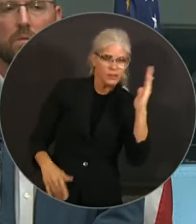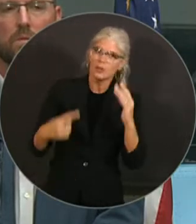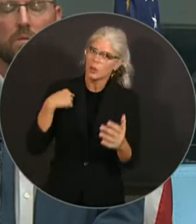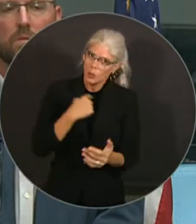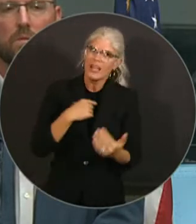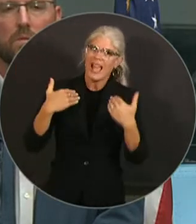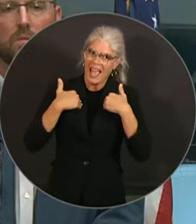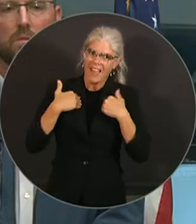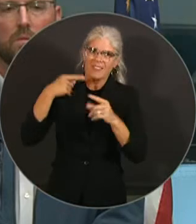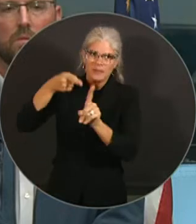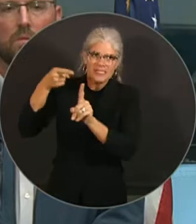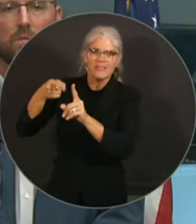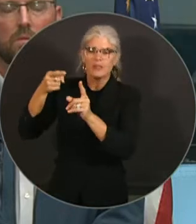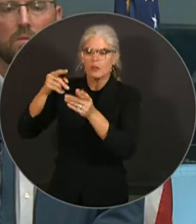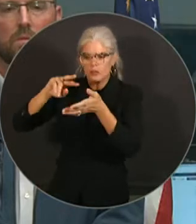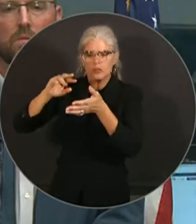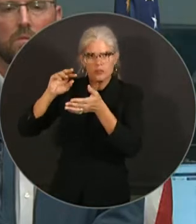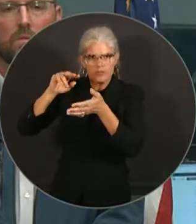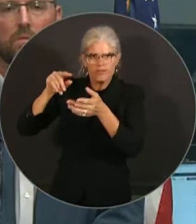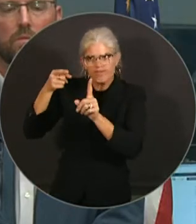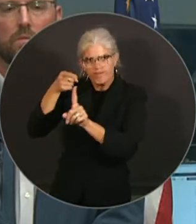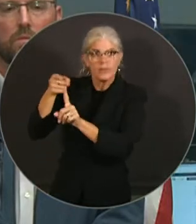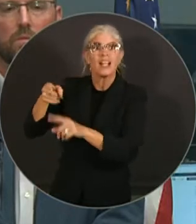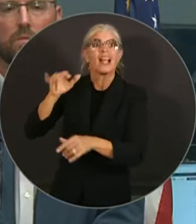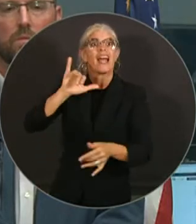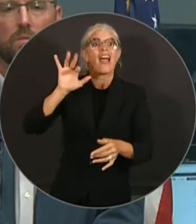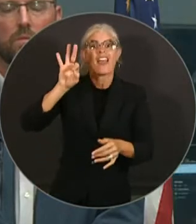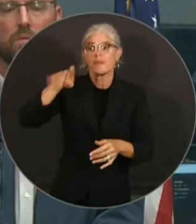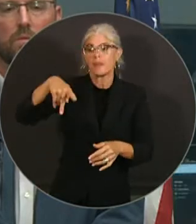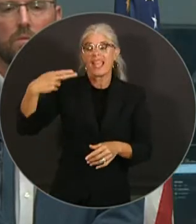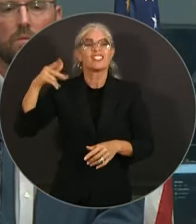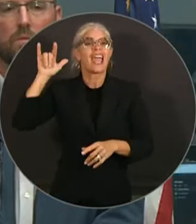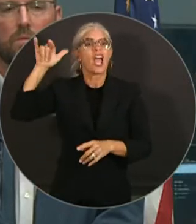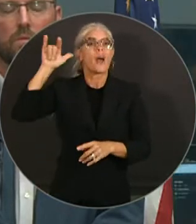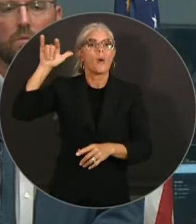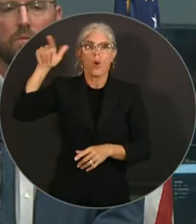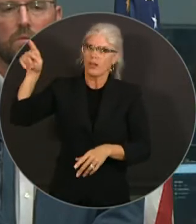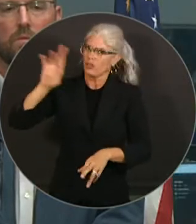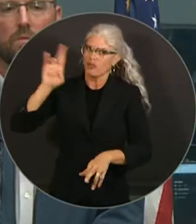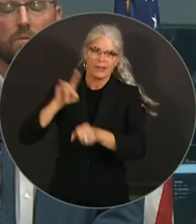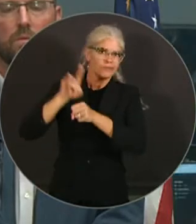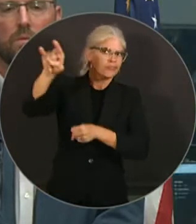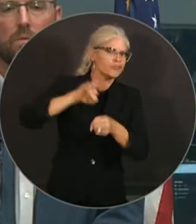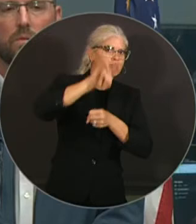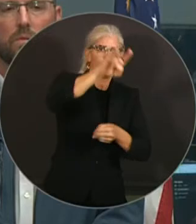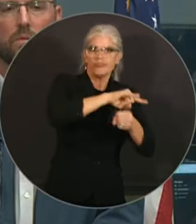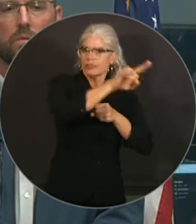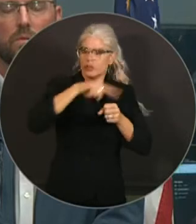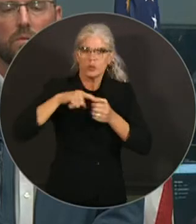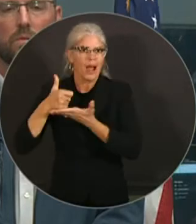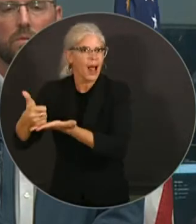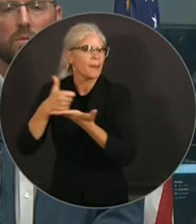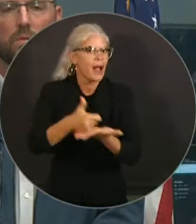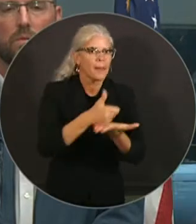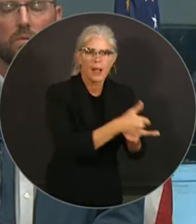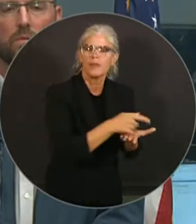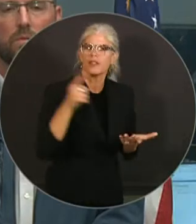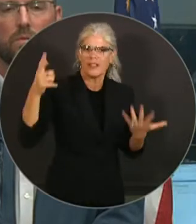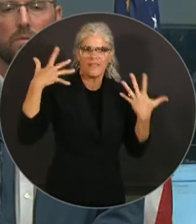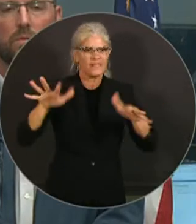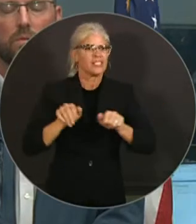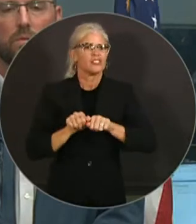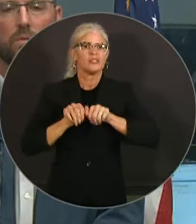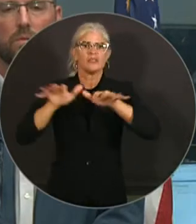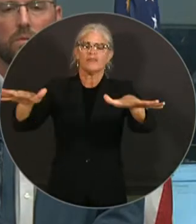FHP air support staged and prepared to deploy when needed. Our FHP drone units are currently deployed over waste